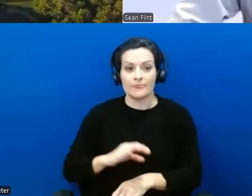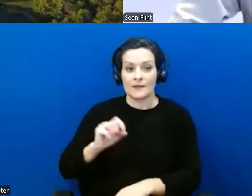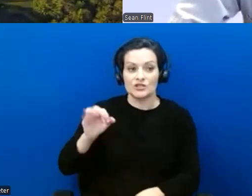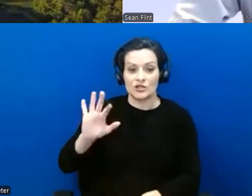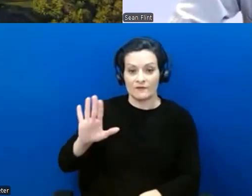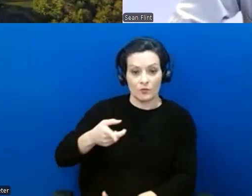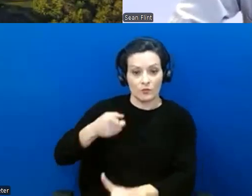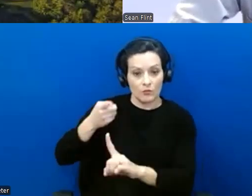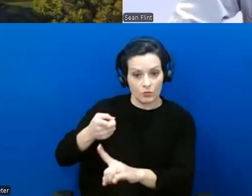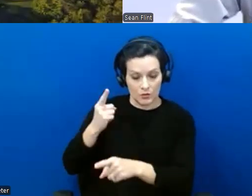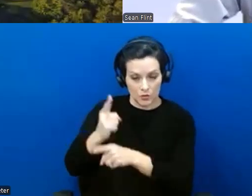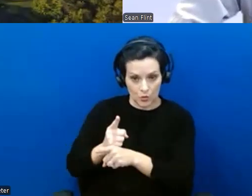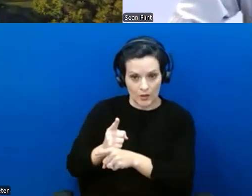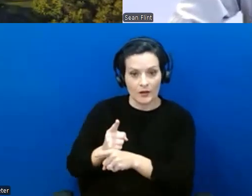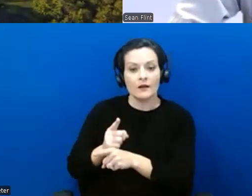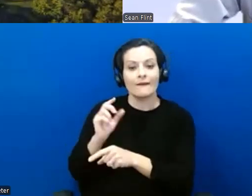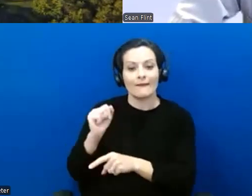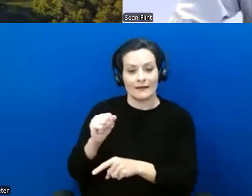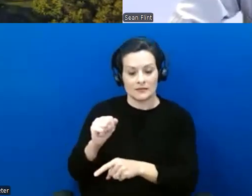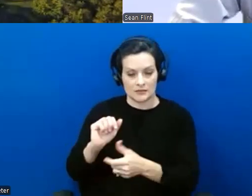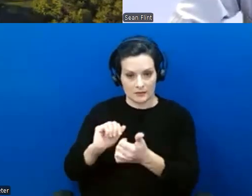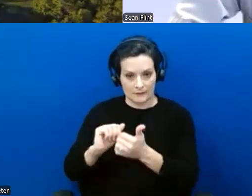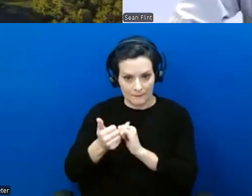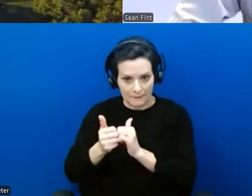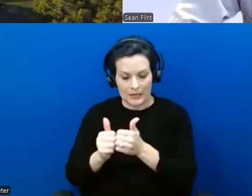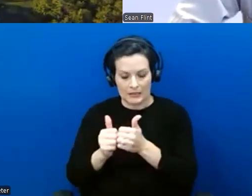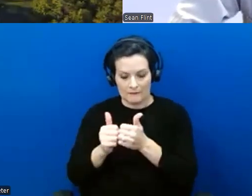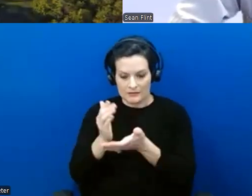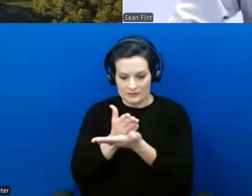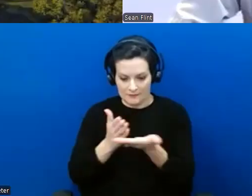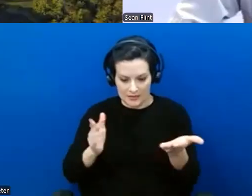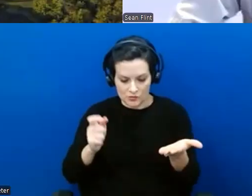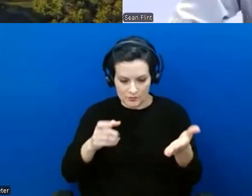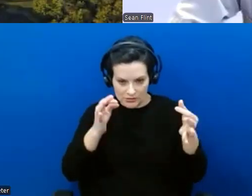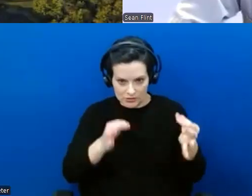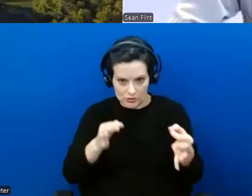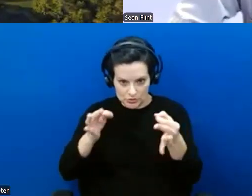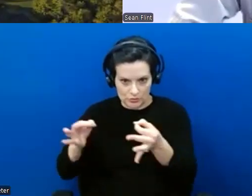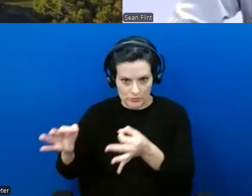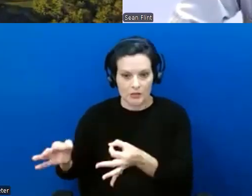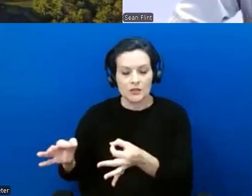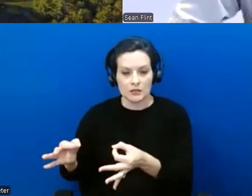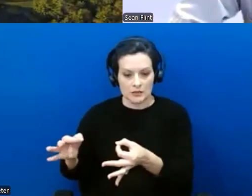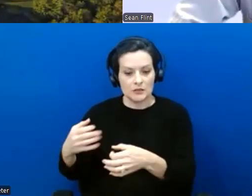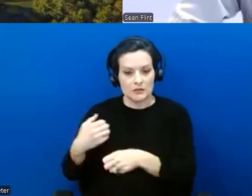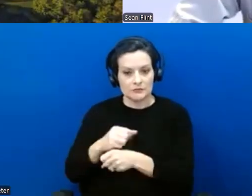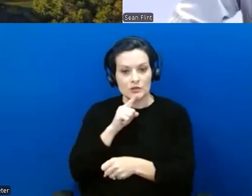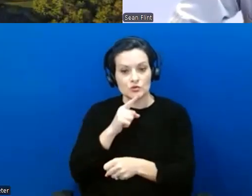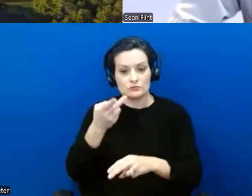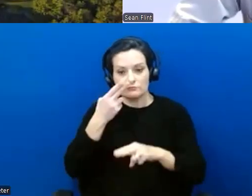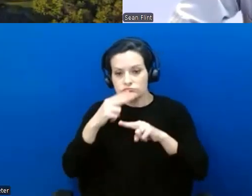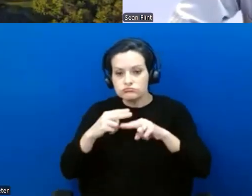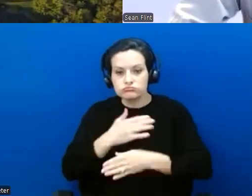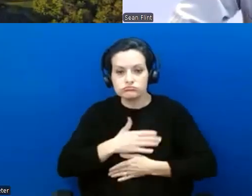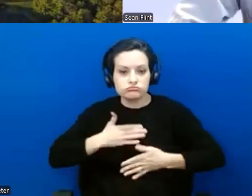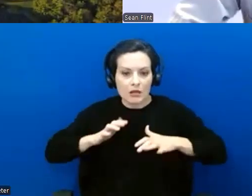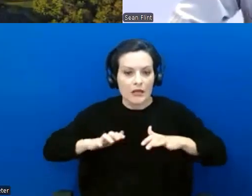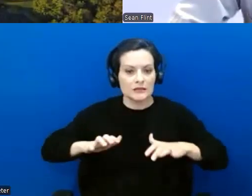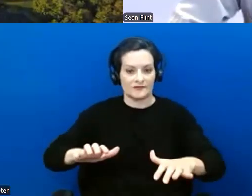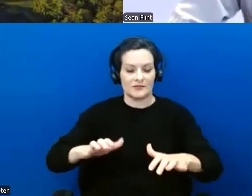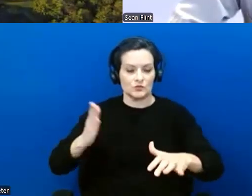are compatibility determinations that need to be completed to ensure whatever recreational activities do